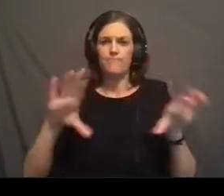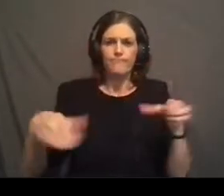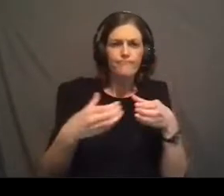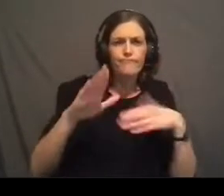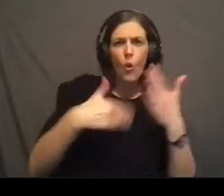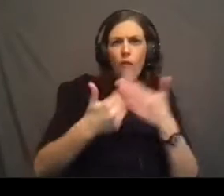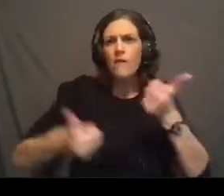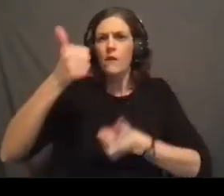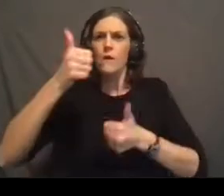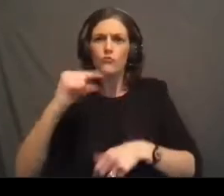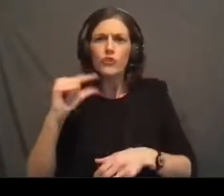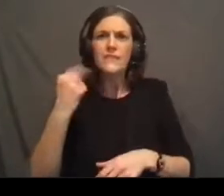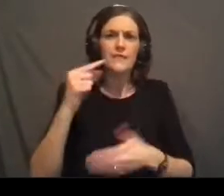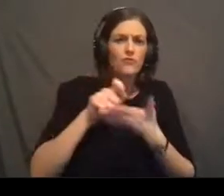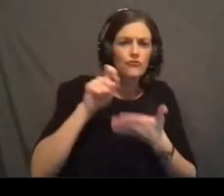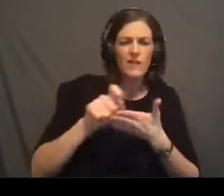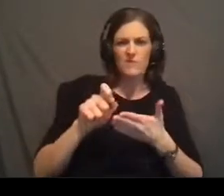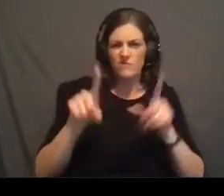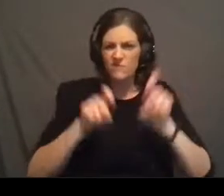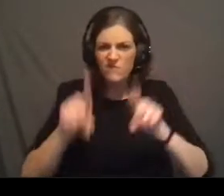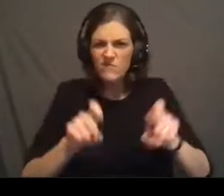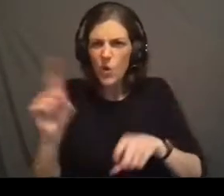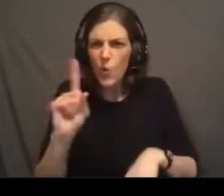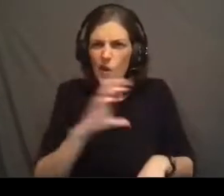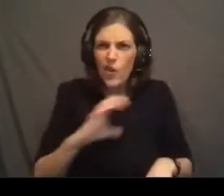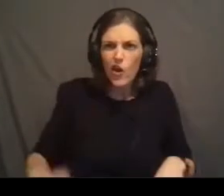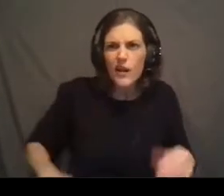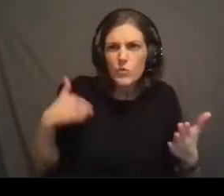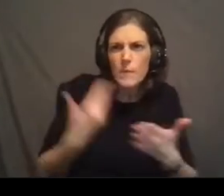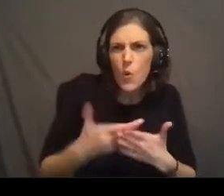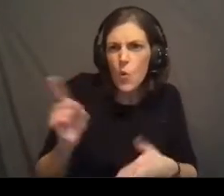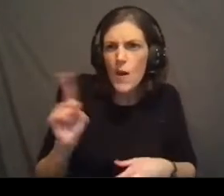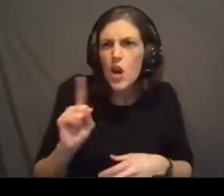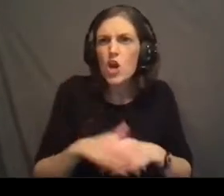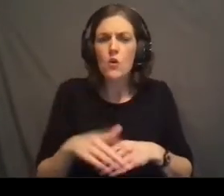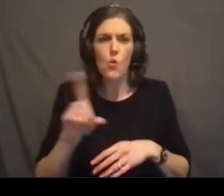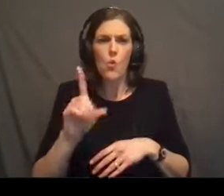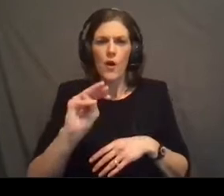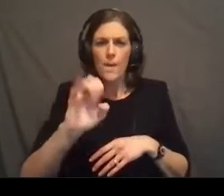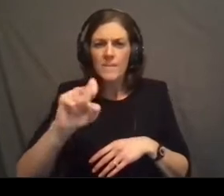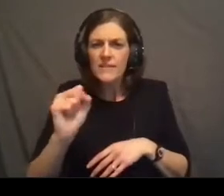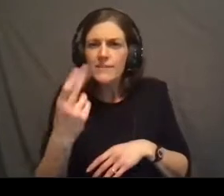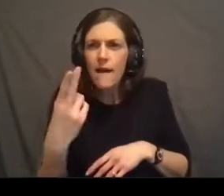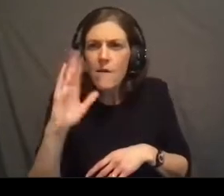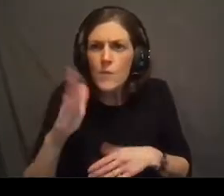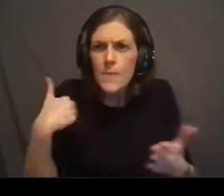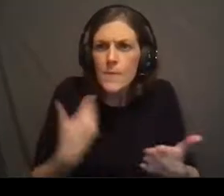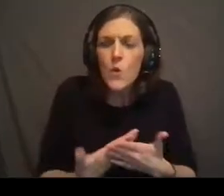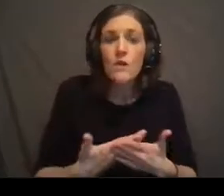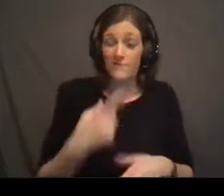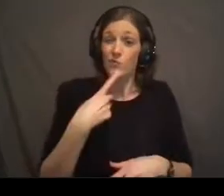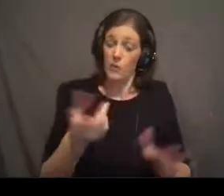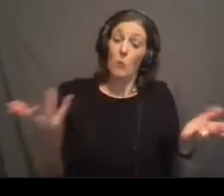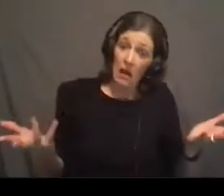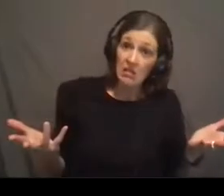priests and scribes of the people, he inquired of them where the Christ was to be born, where the Messiah was to be born. And they told him,